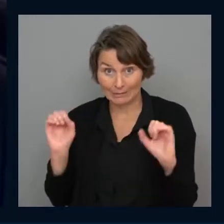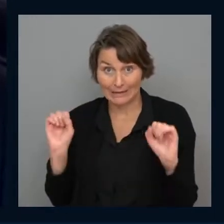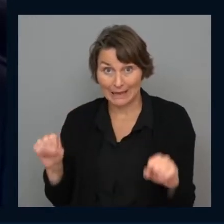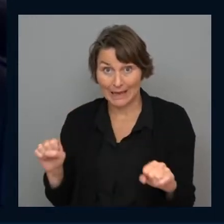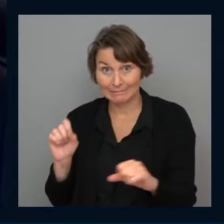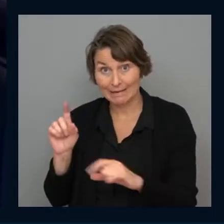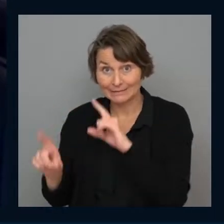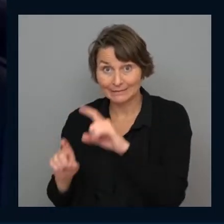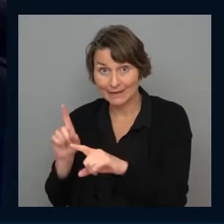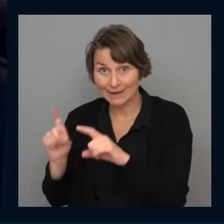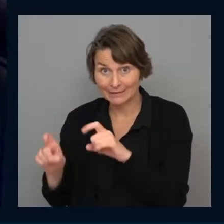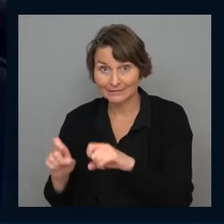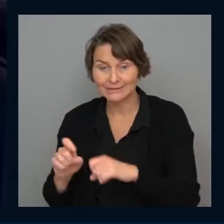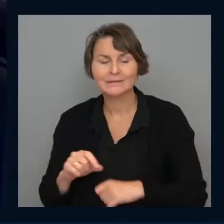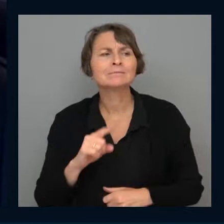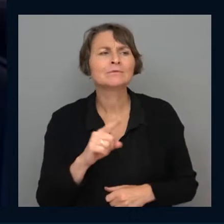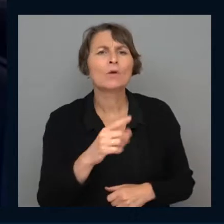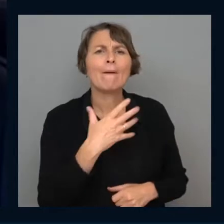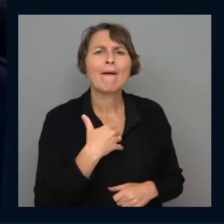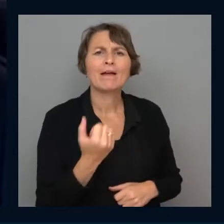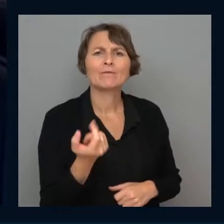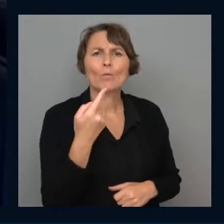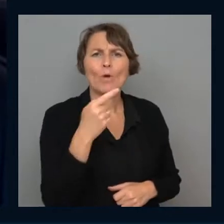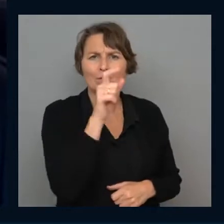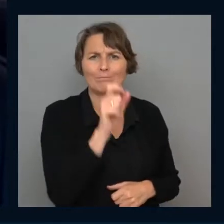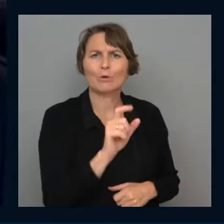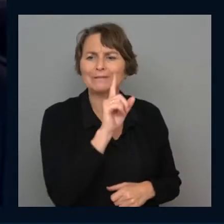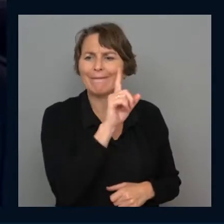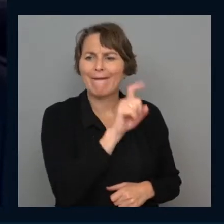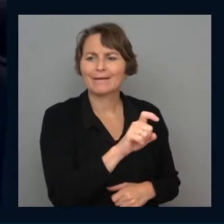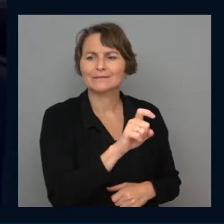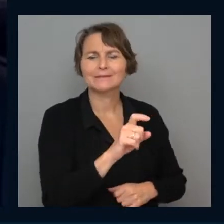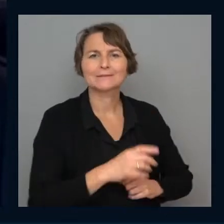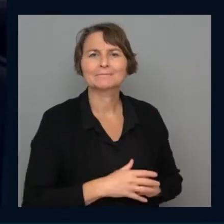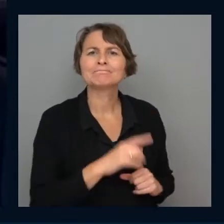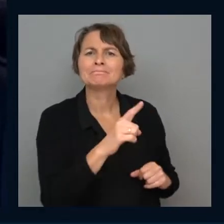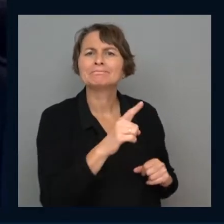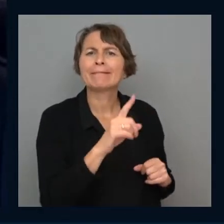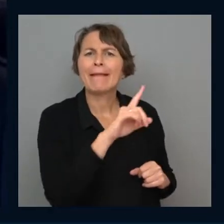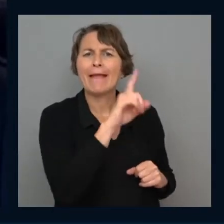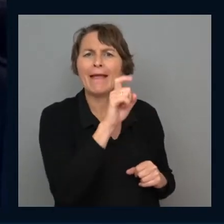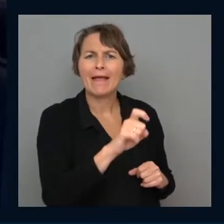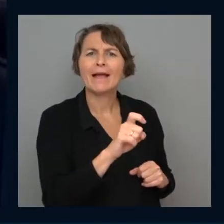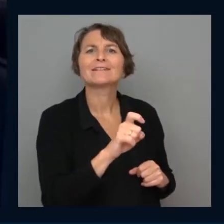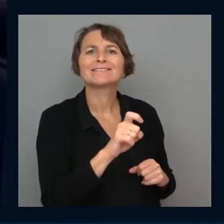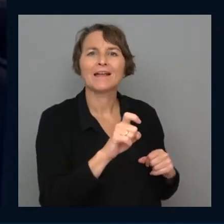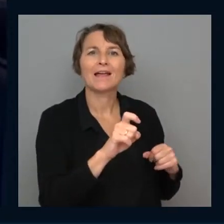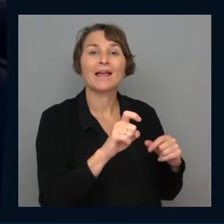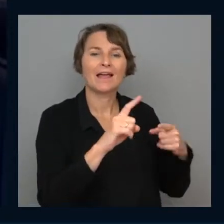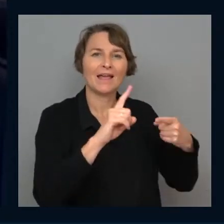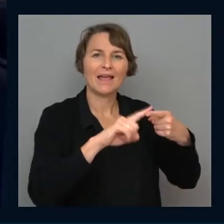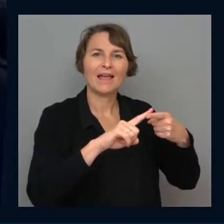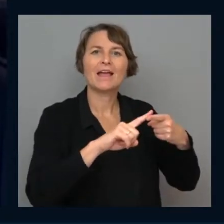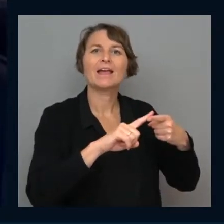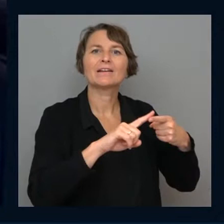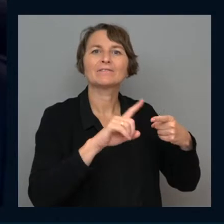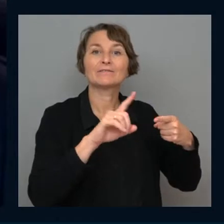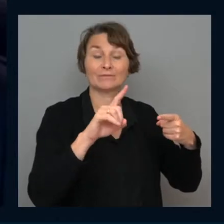have a question from Gopal. He's asking what's the difference between rolling deployment and Cannery deployments?